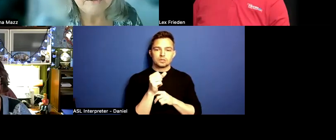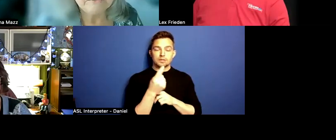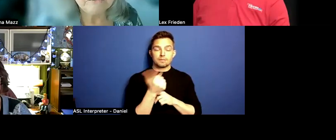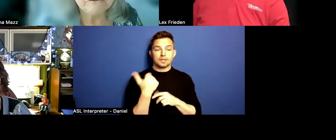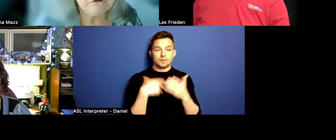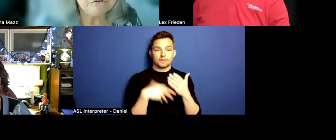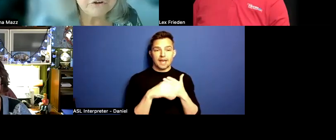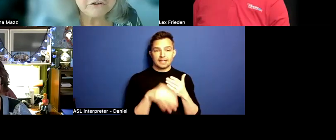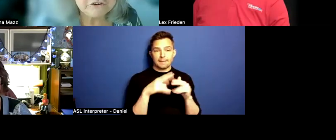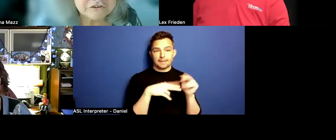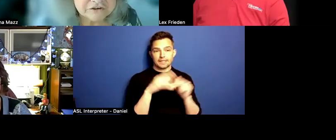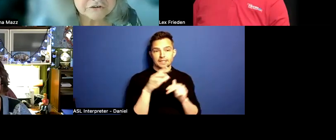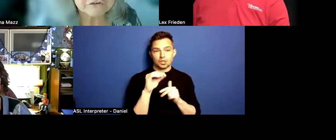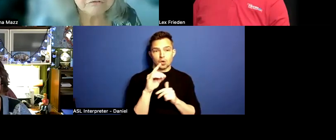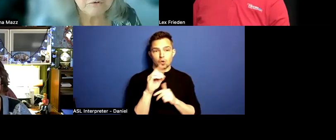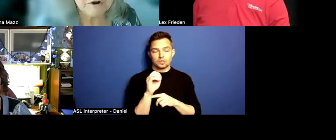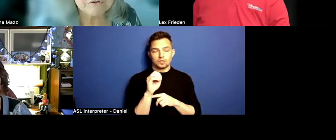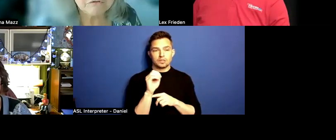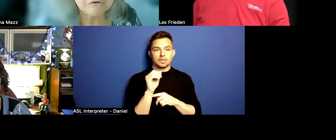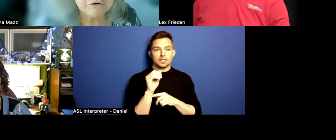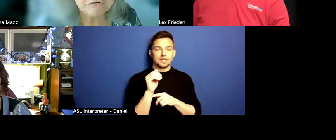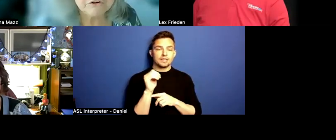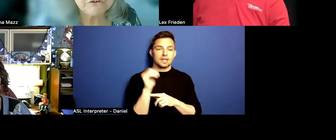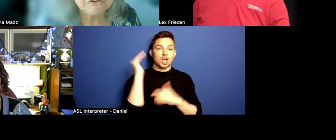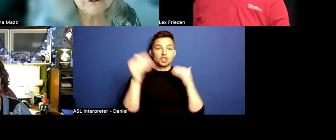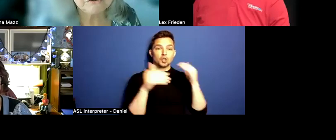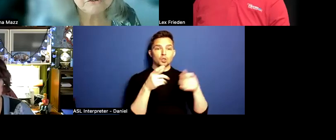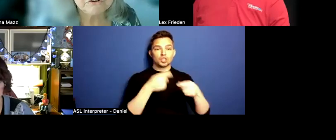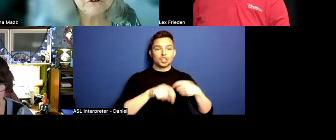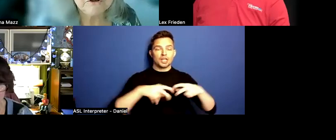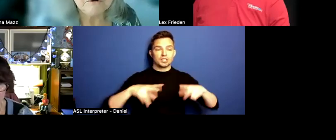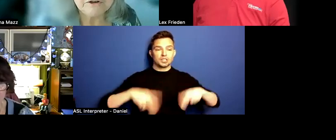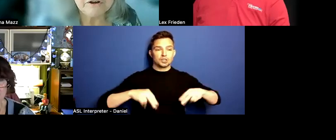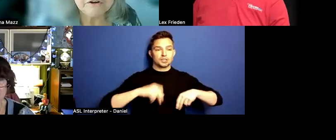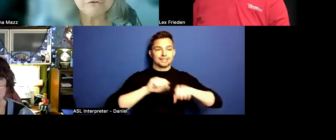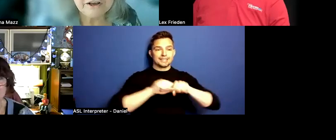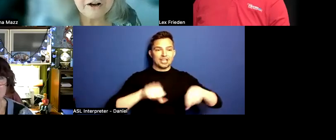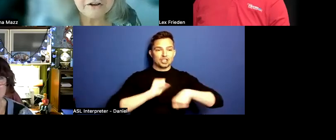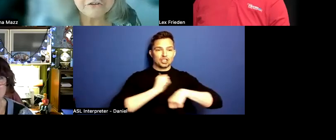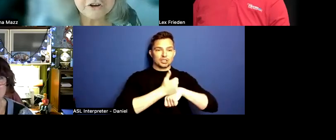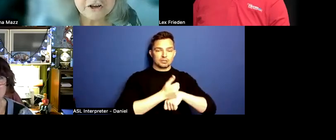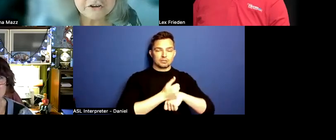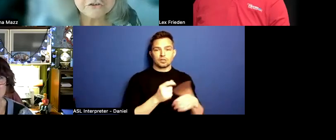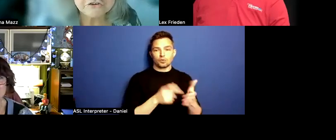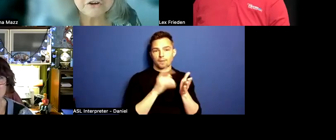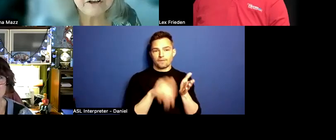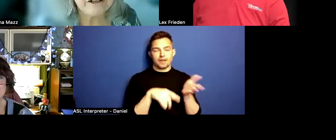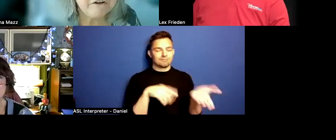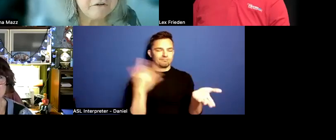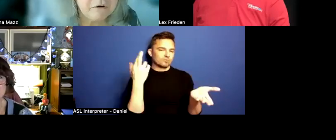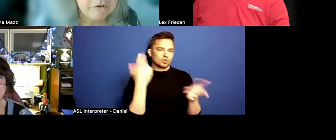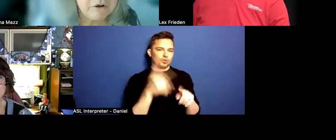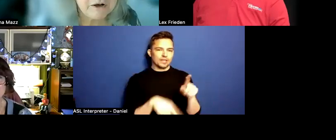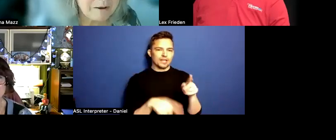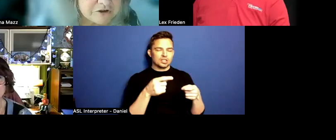code is adult changing stations, requirements for adult changing stations, because you cannot change